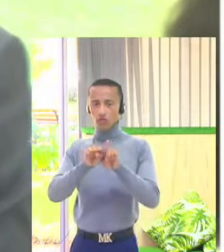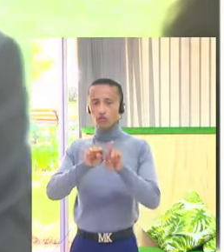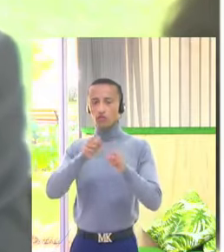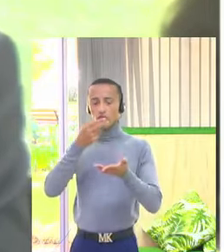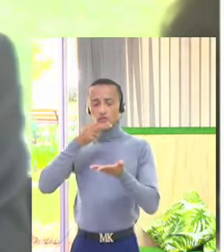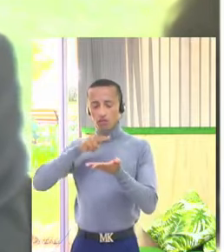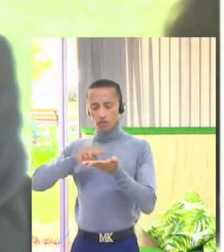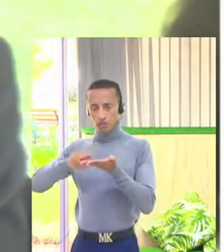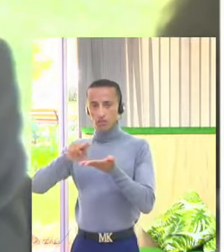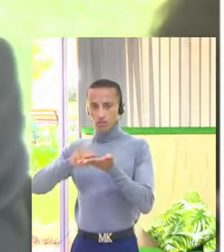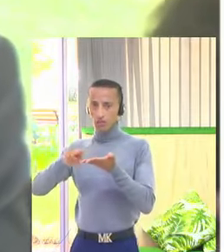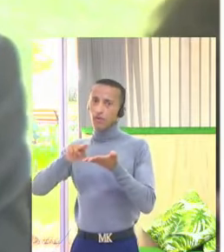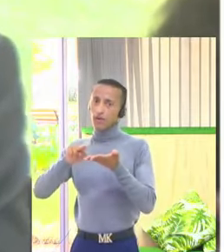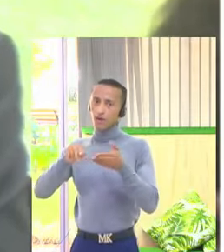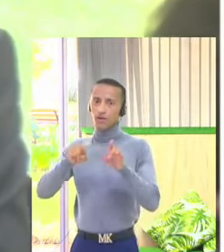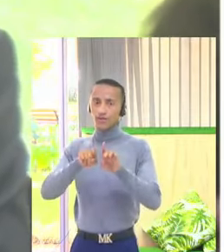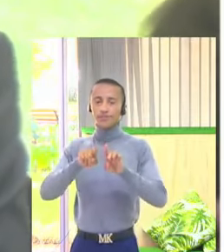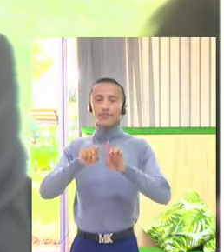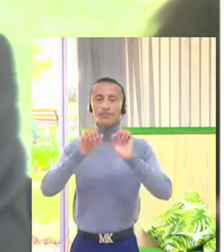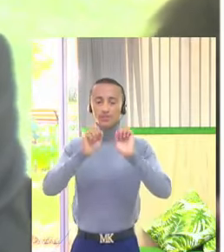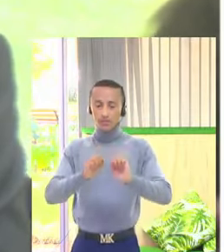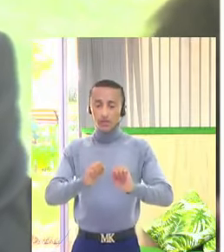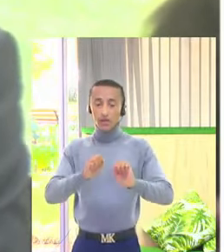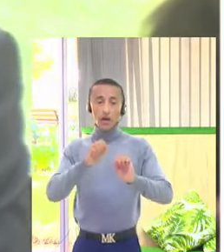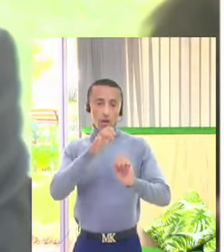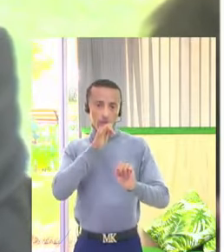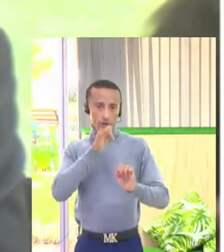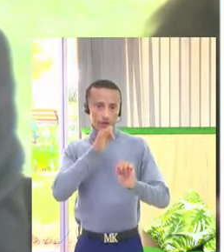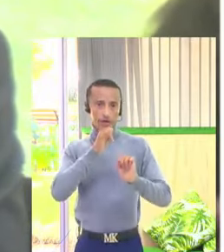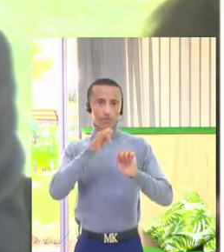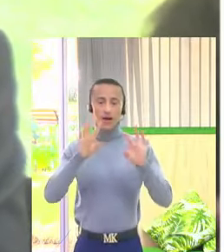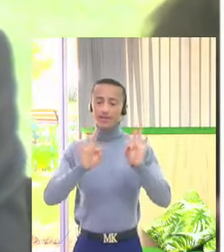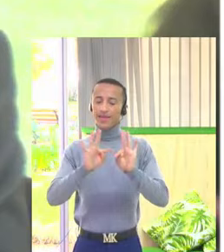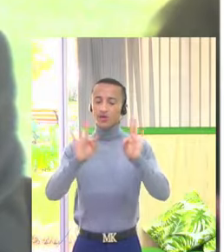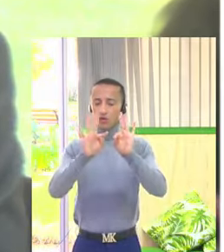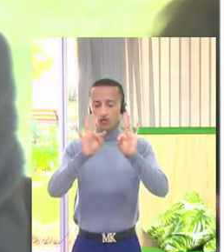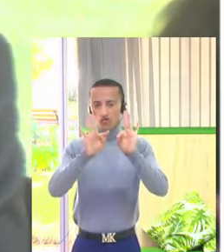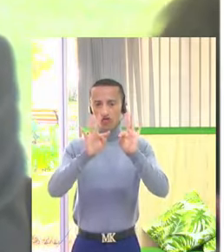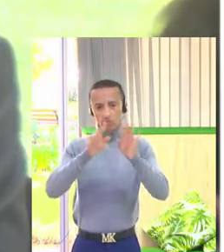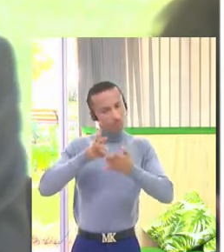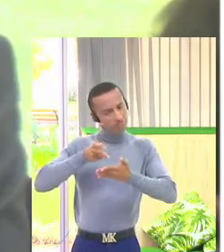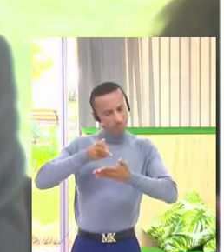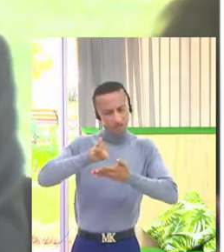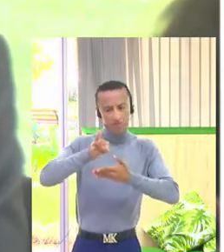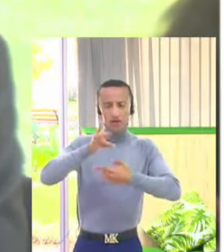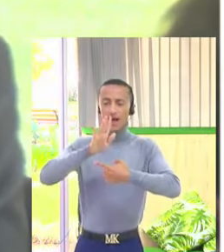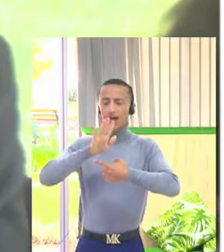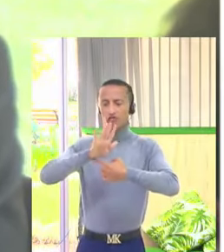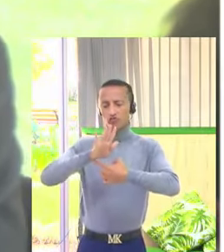always had a transformative effect. But a few things have accelerated in development since the